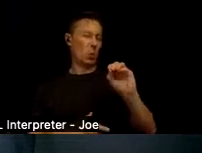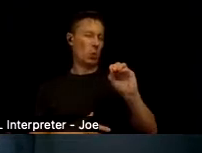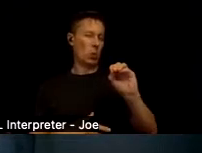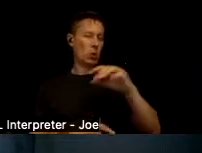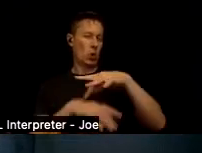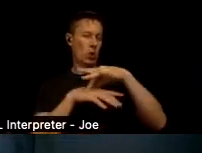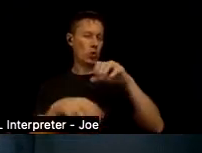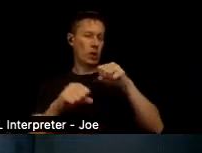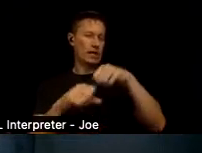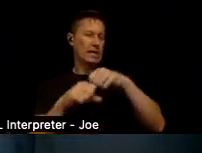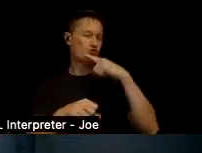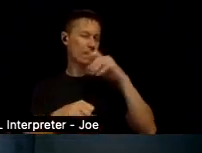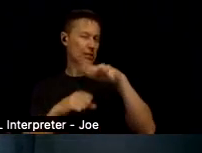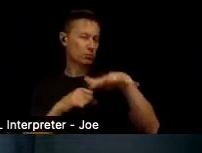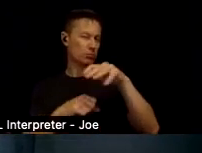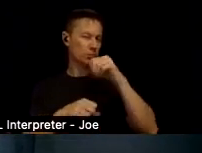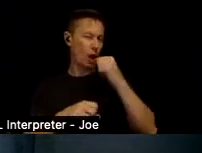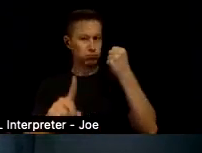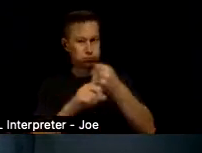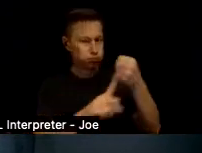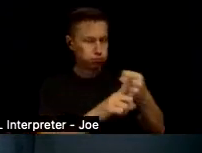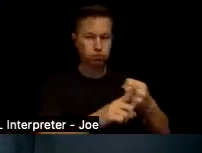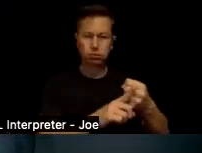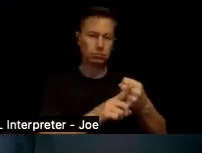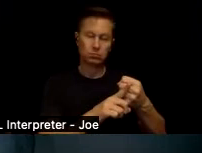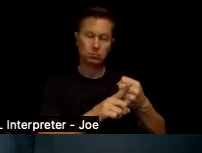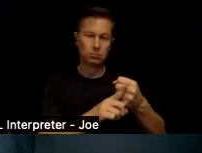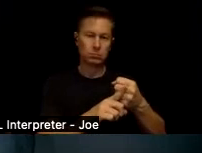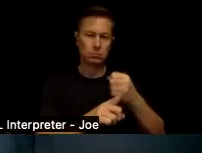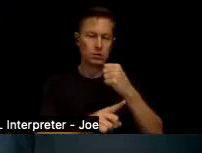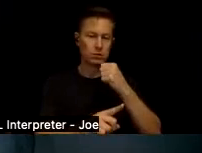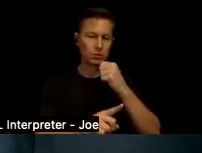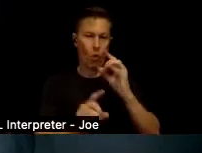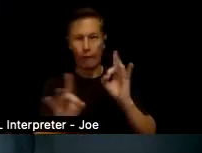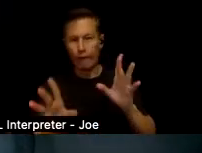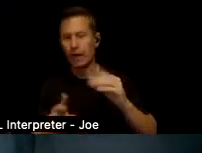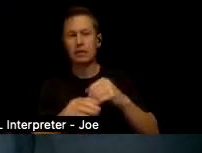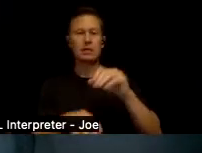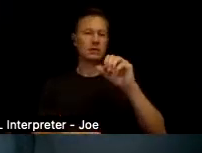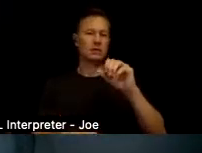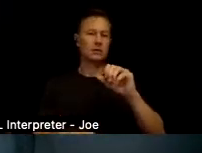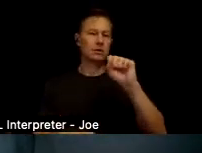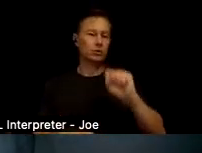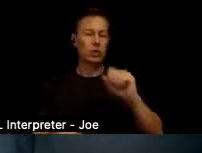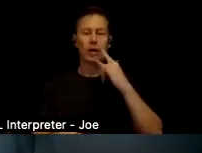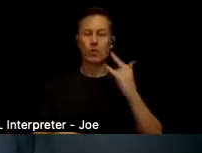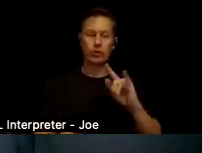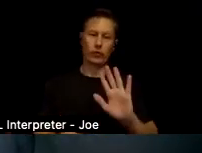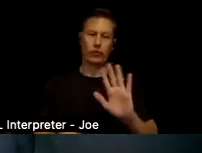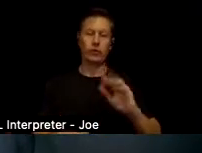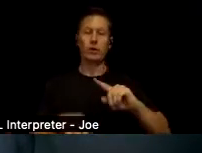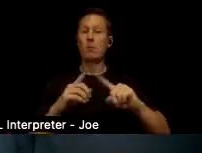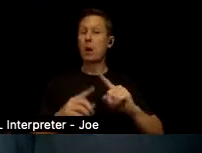impactful earthquake in Southern California. Next slide. But this earthquake caught the attention of the